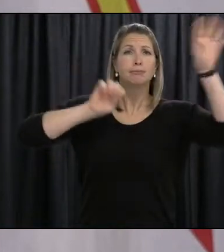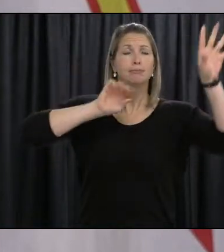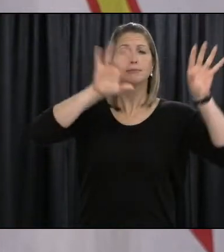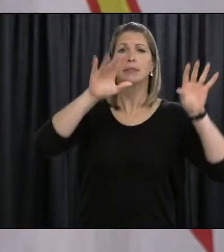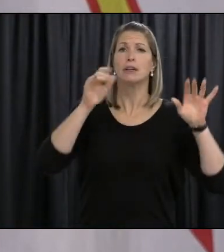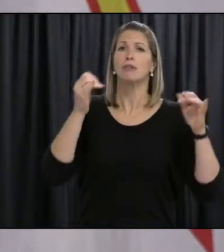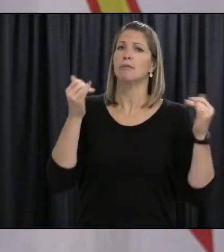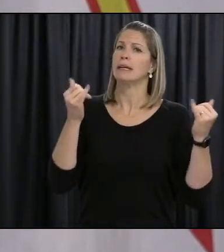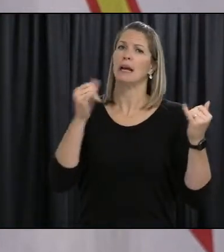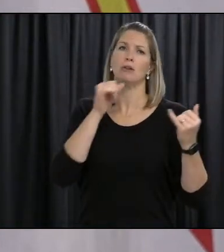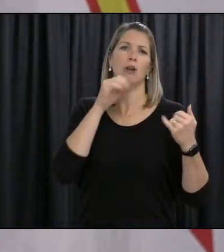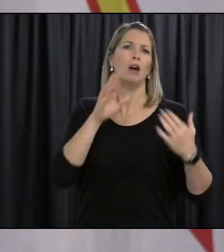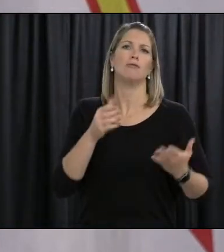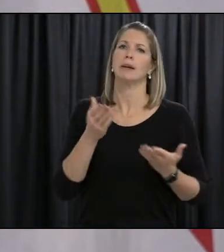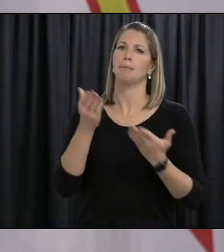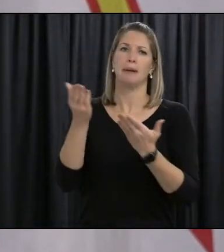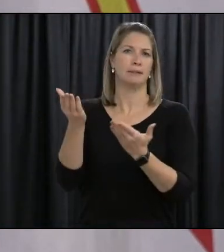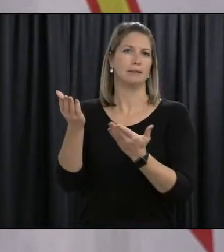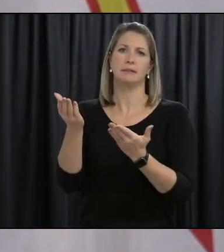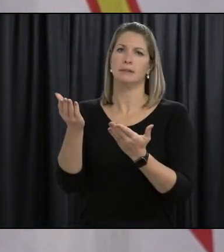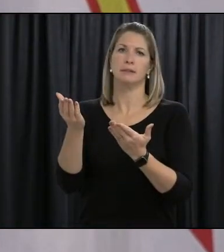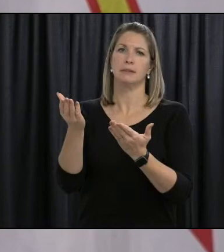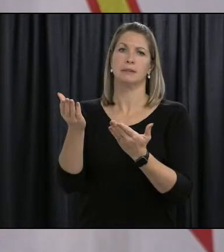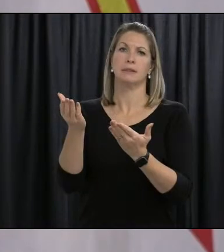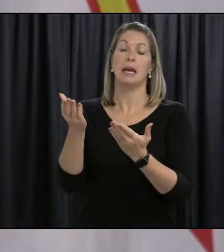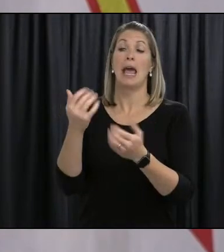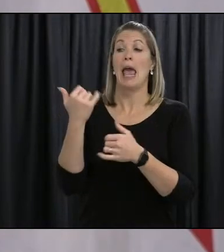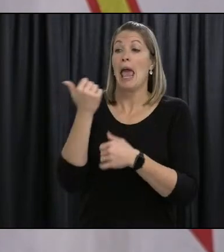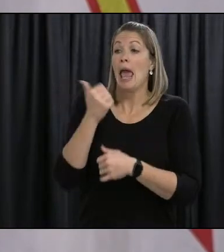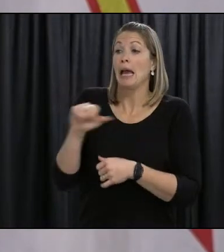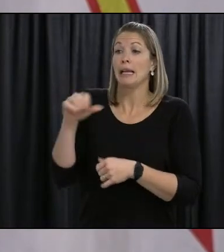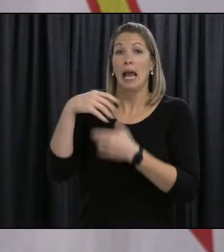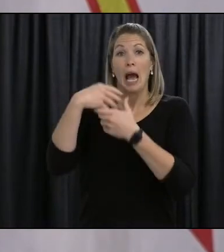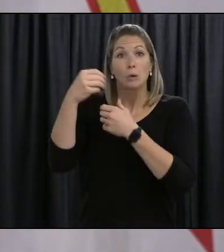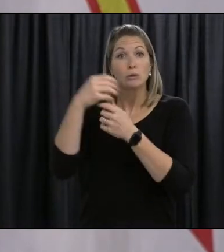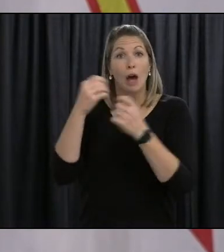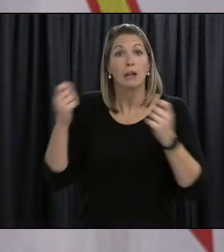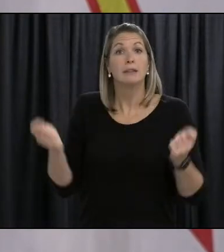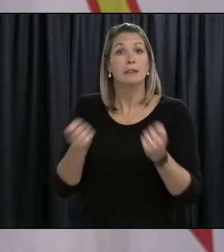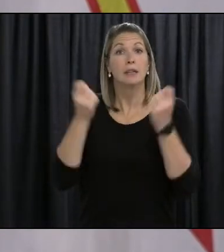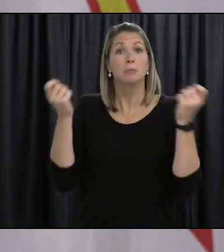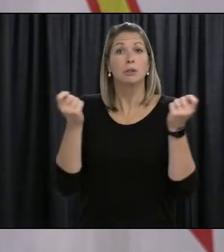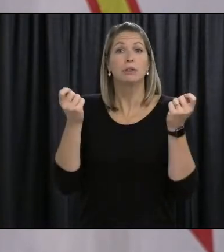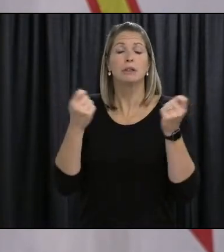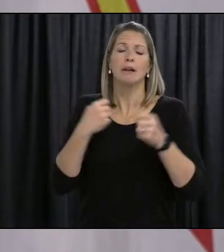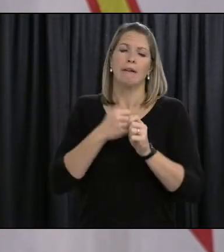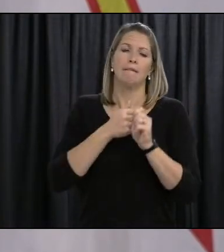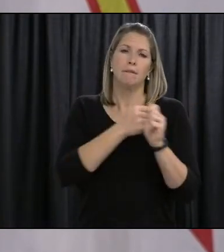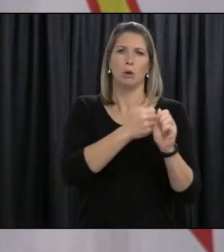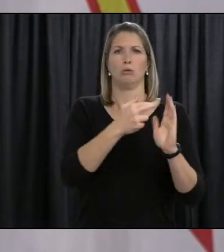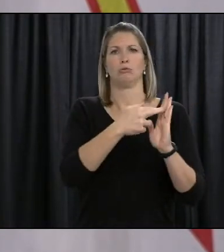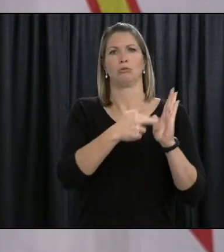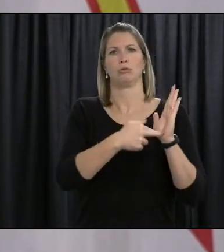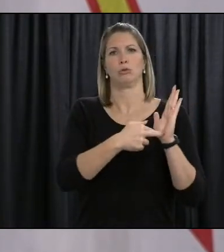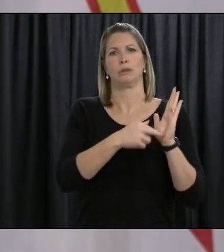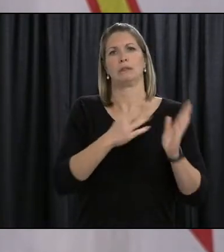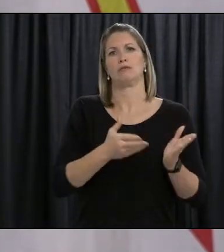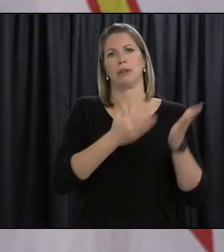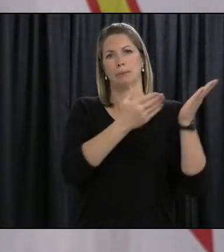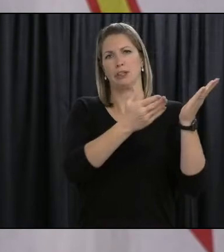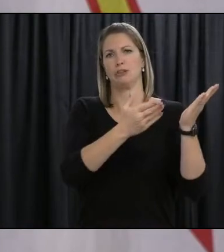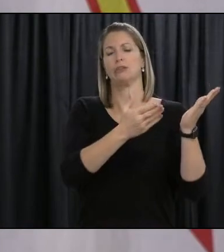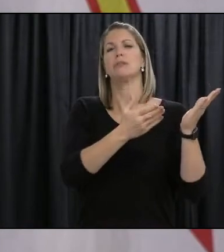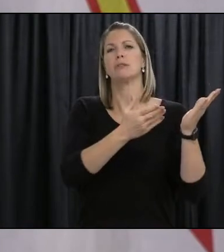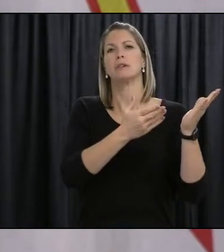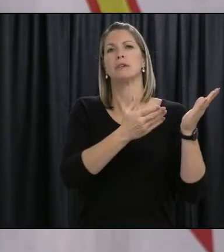recommended at this time, anyone planning an outdoor event should follow the guidelines for distanced gatherings. Under Level 2,